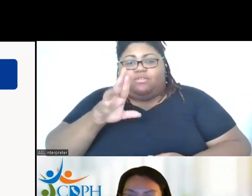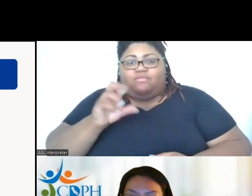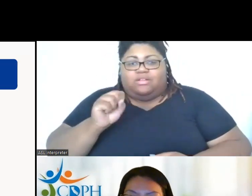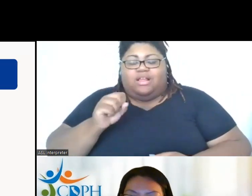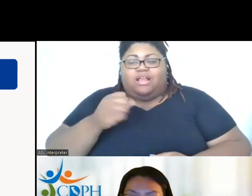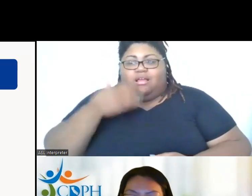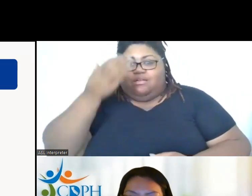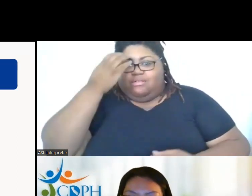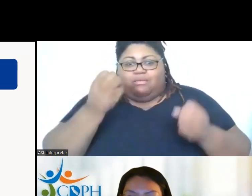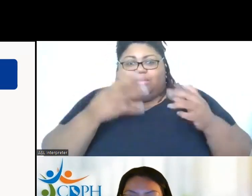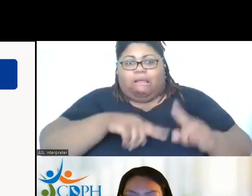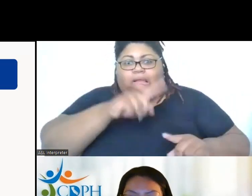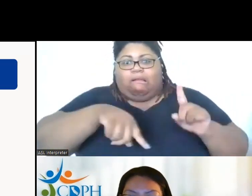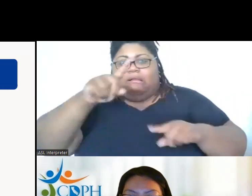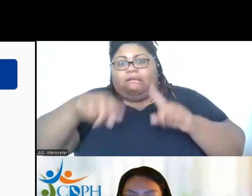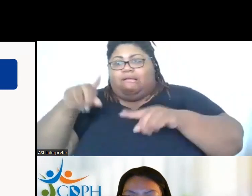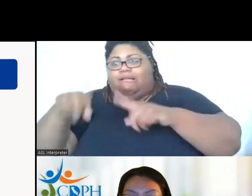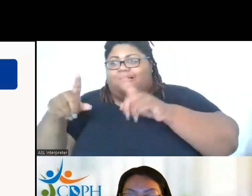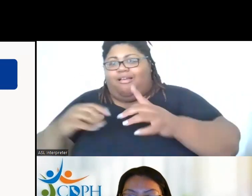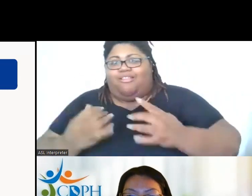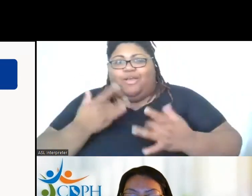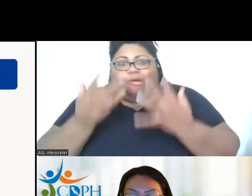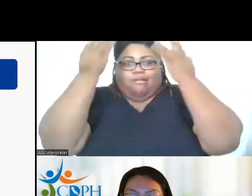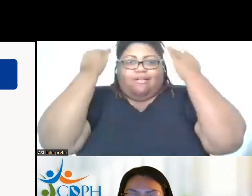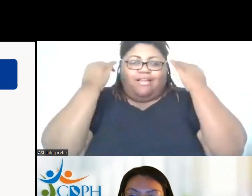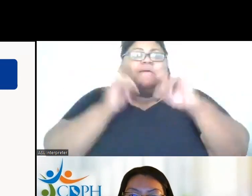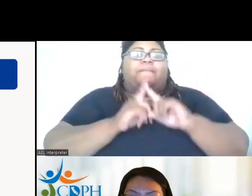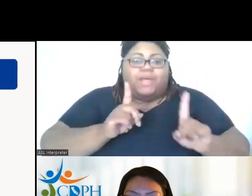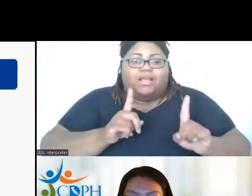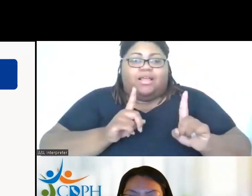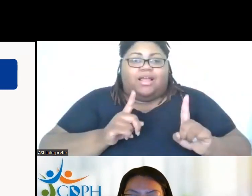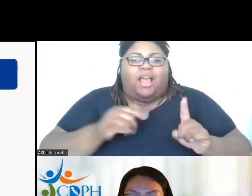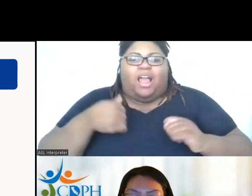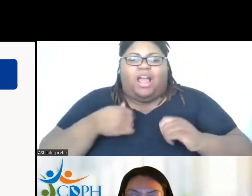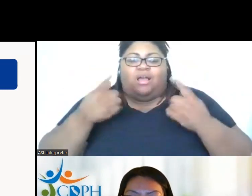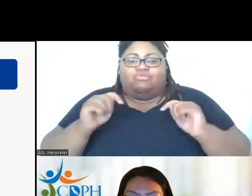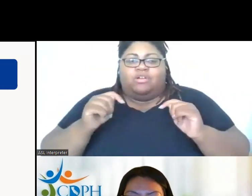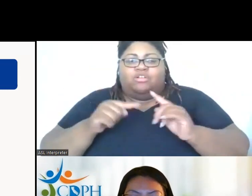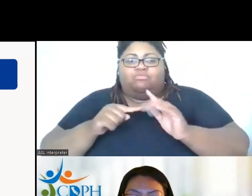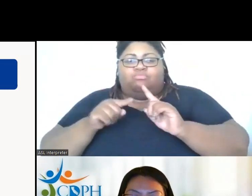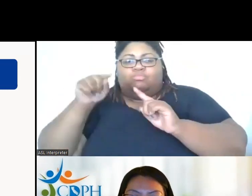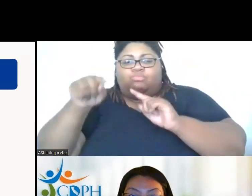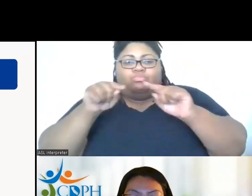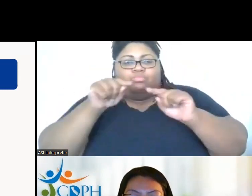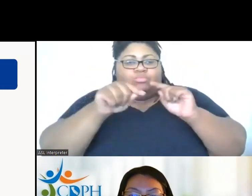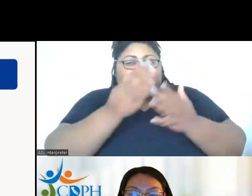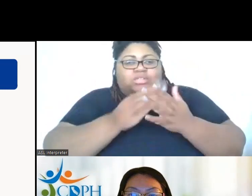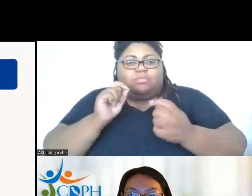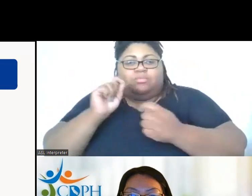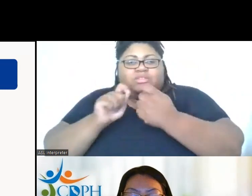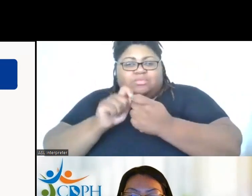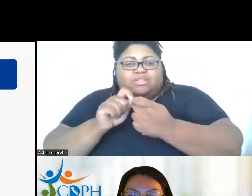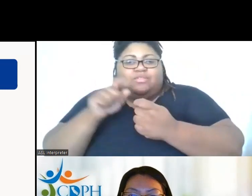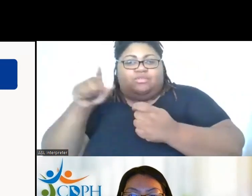squiggly line figure, but I'll draw your attention to a couple points that I think you all can remember too clearly.